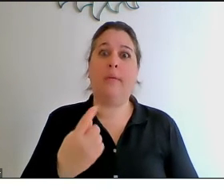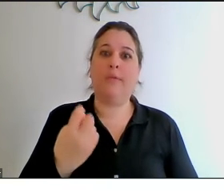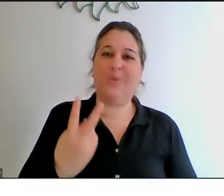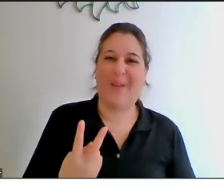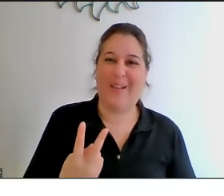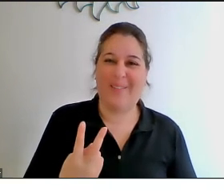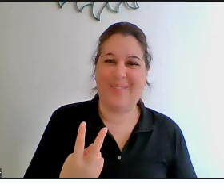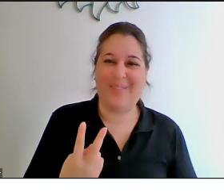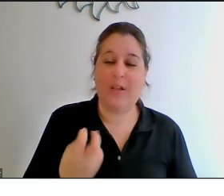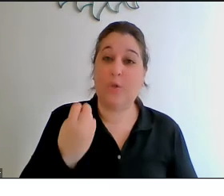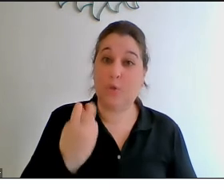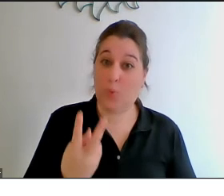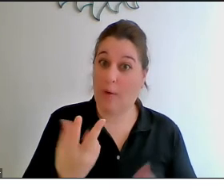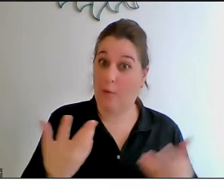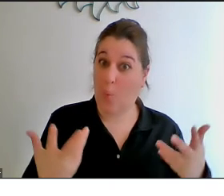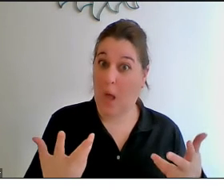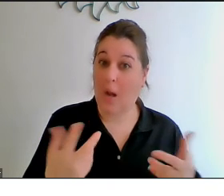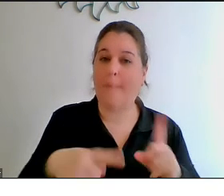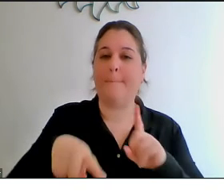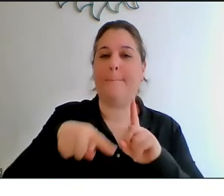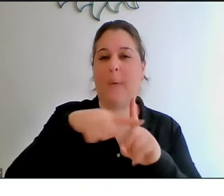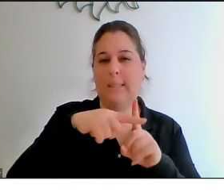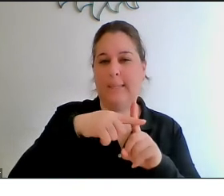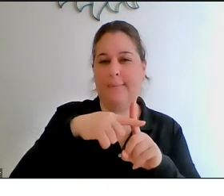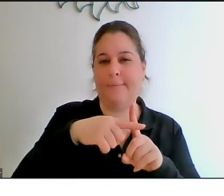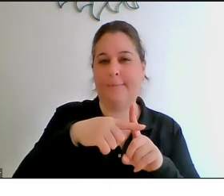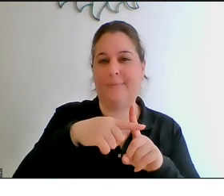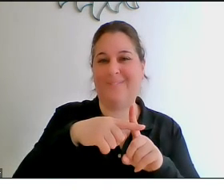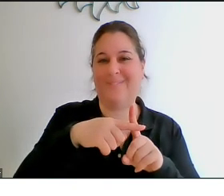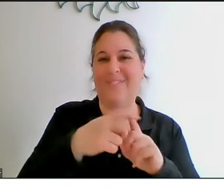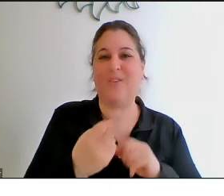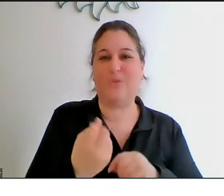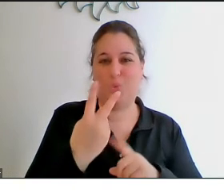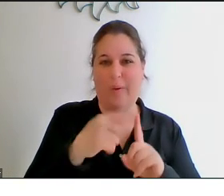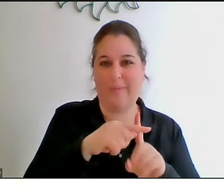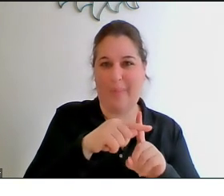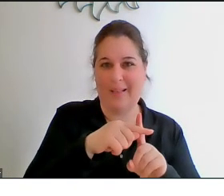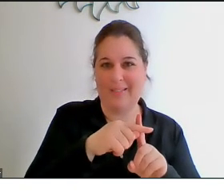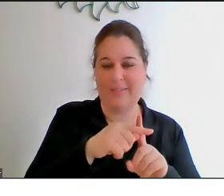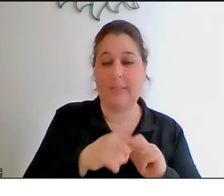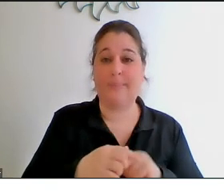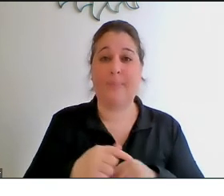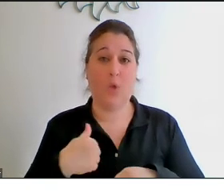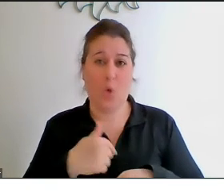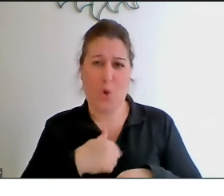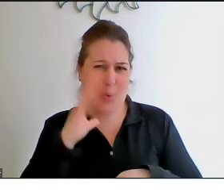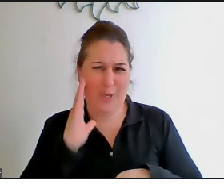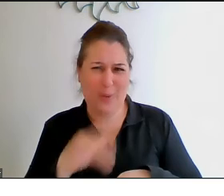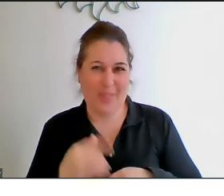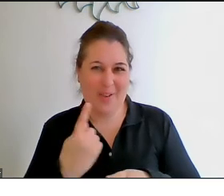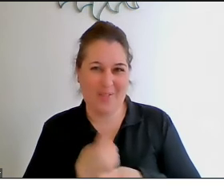7, 8, 9, 10, 11, 12. I have 12. 12 what? 12 positives.